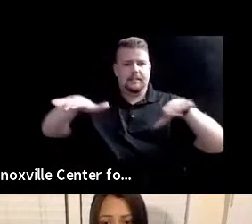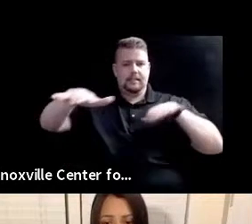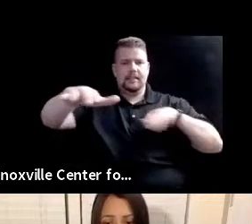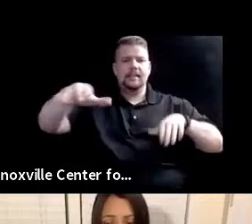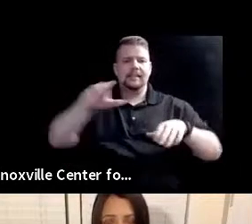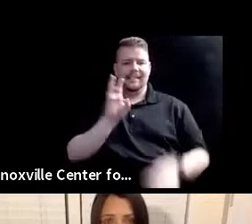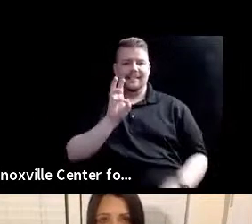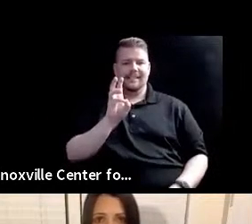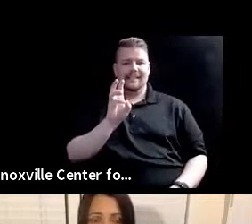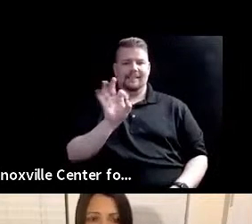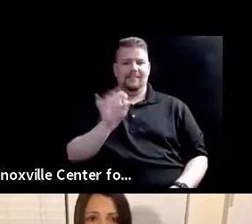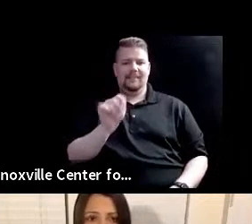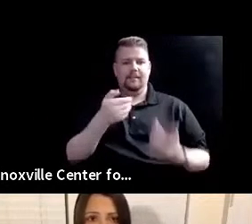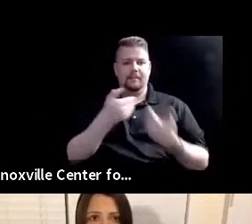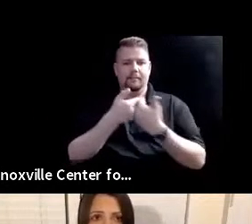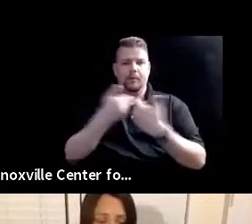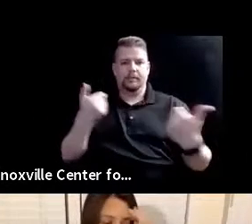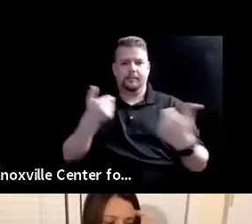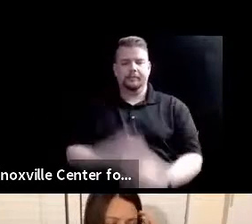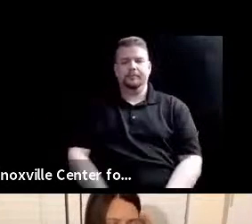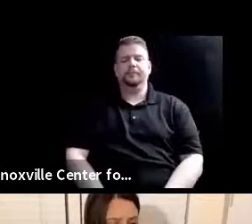the tables.